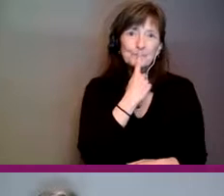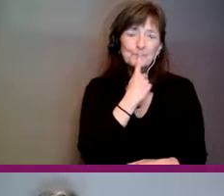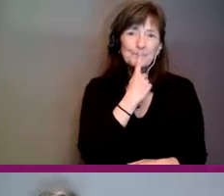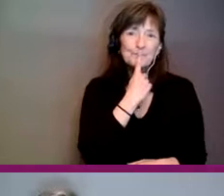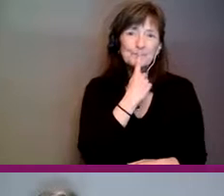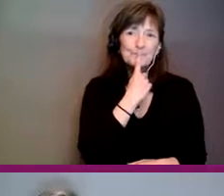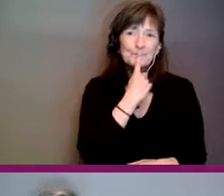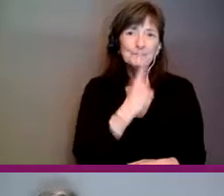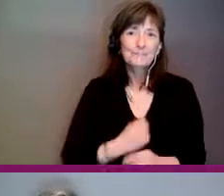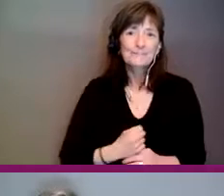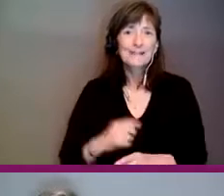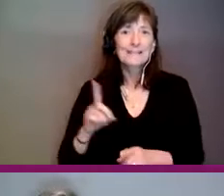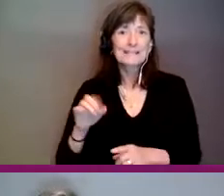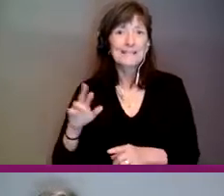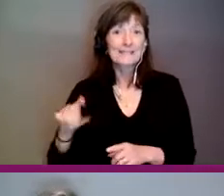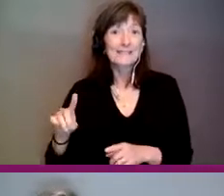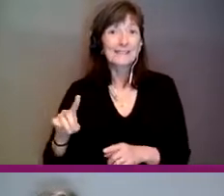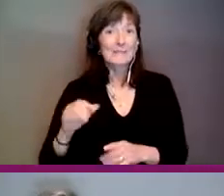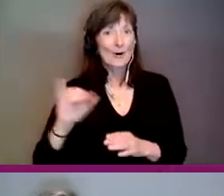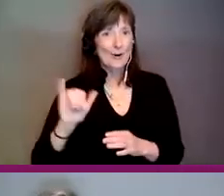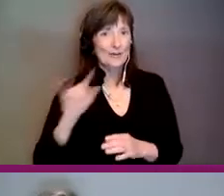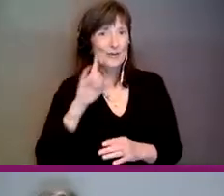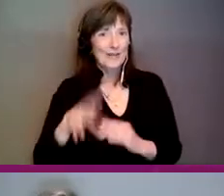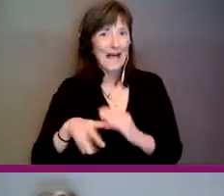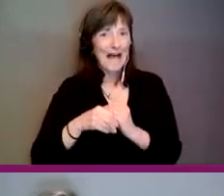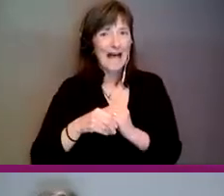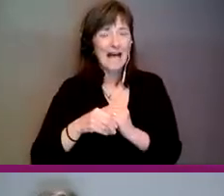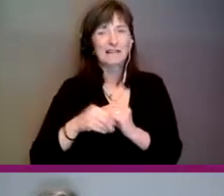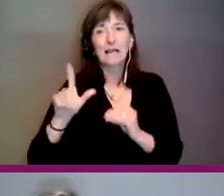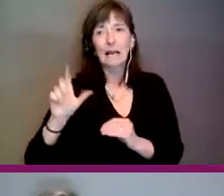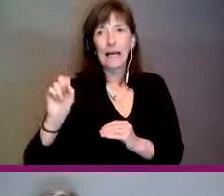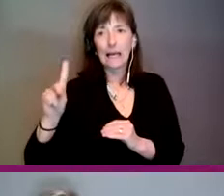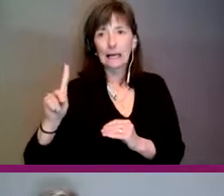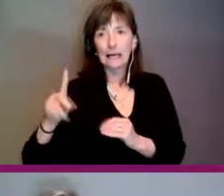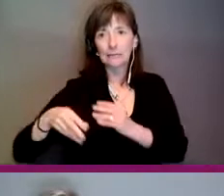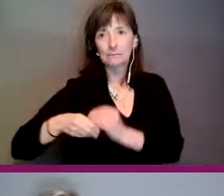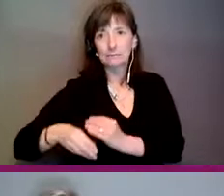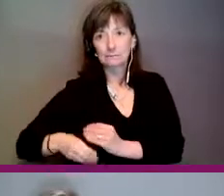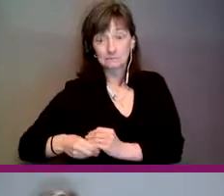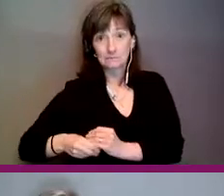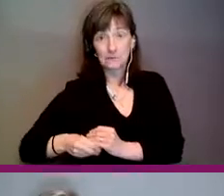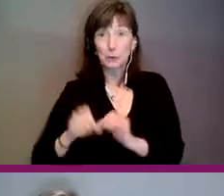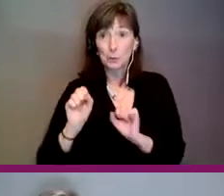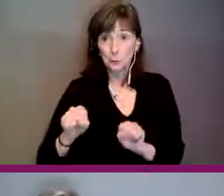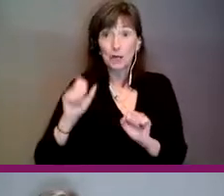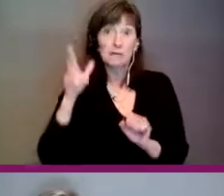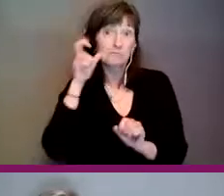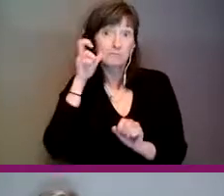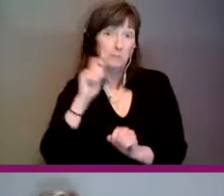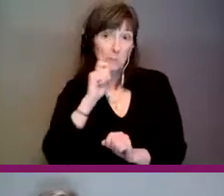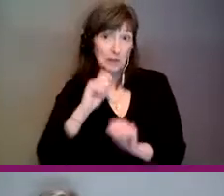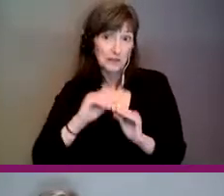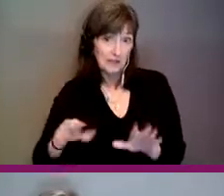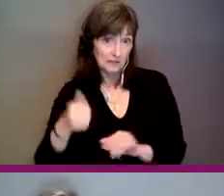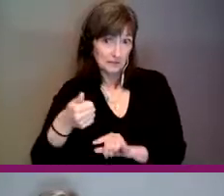And I'm also going to put in a couple of links to the podcast if you want to listen to it,